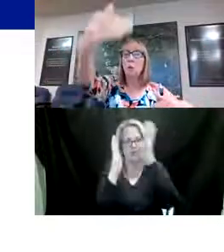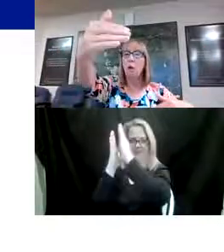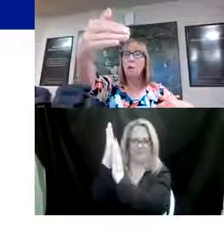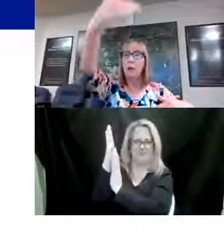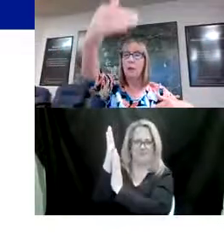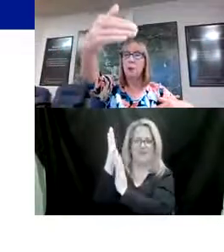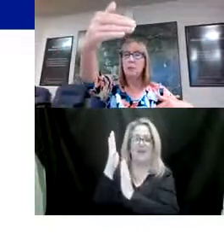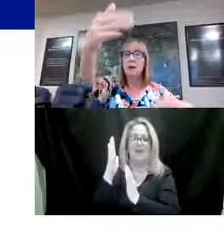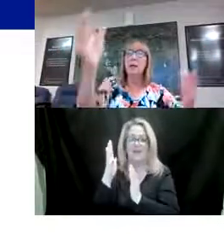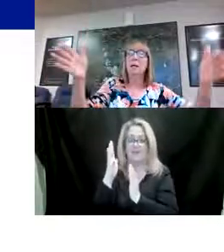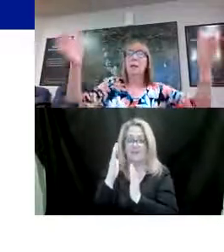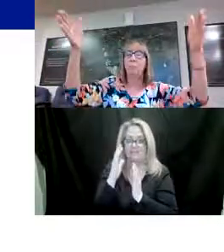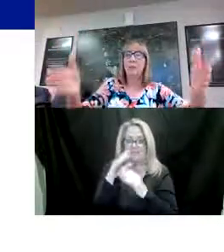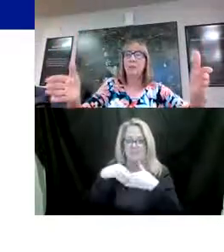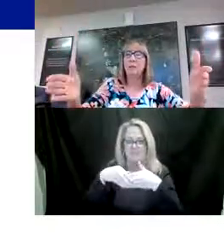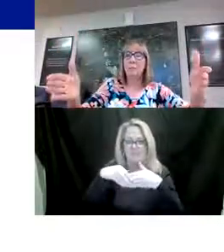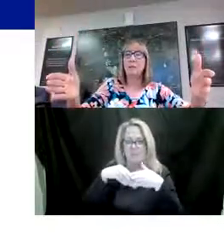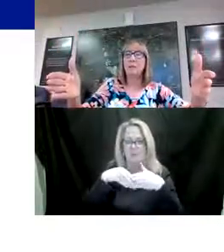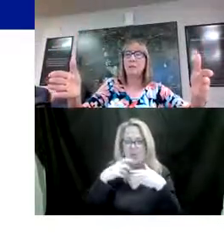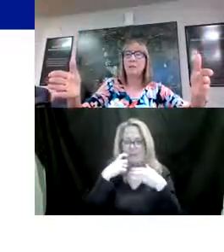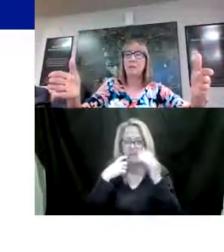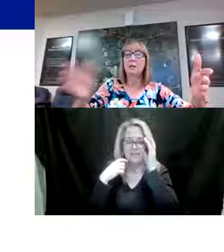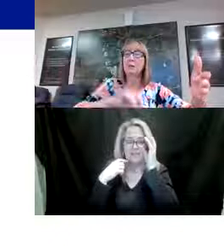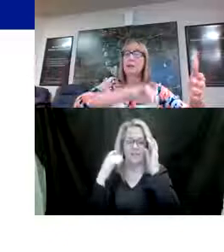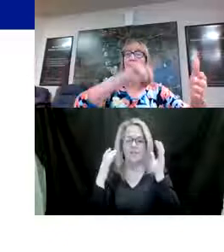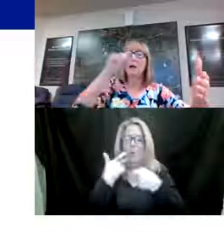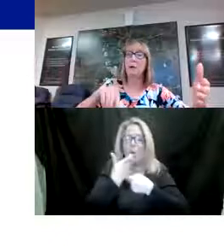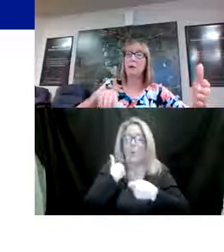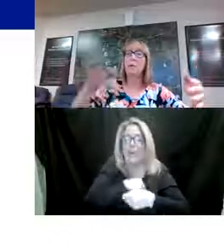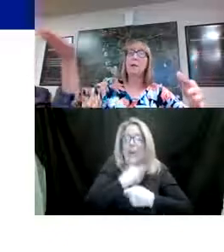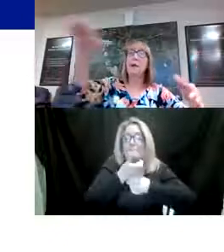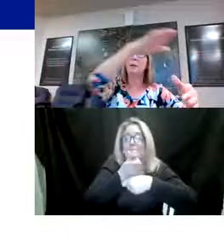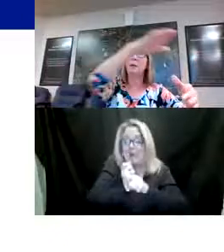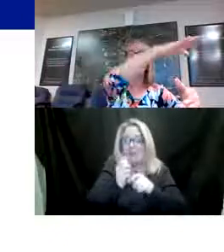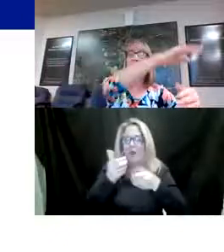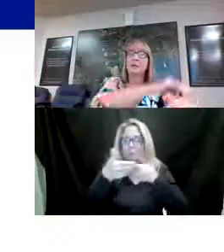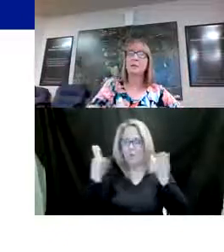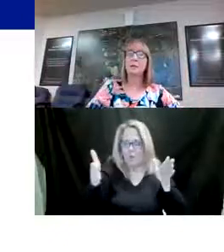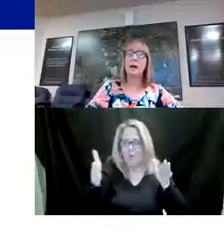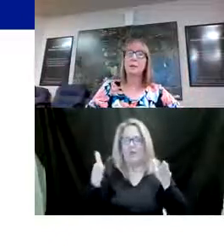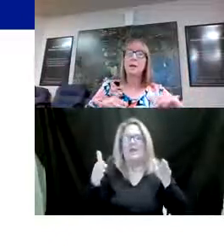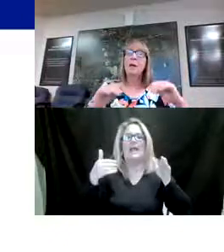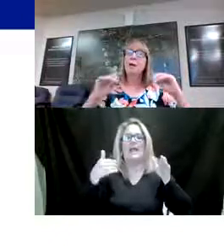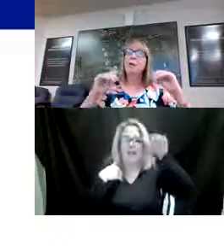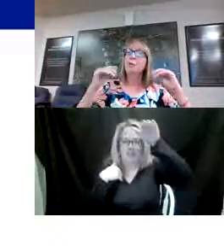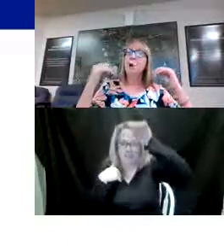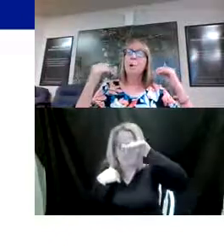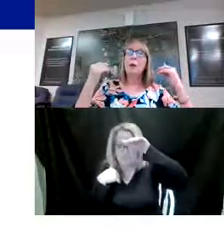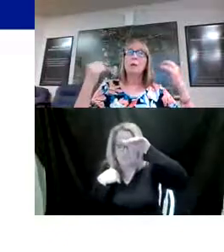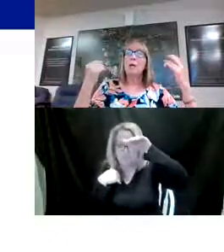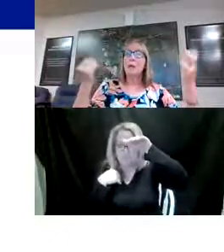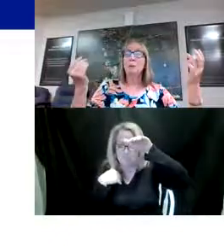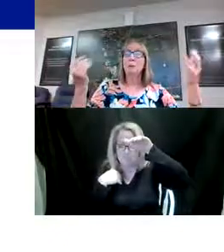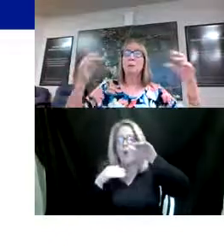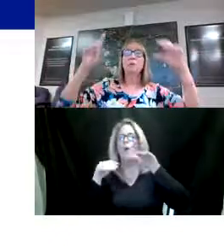there was a wall on the one side, the bookcase, backs of the bookcases, and then it had an opening, and then the plexiglass on top. So